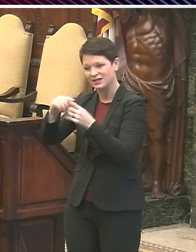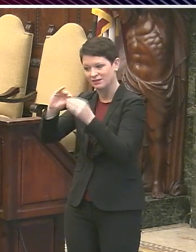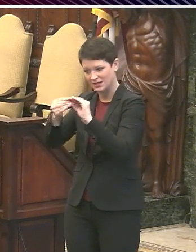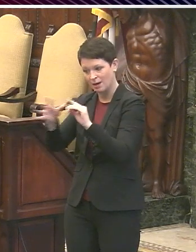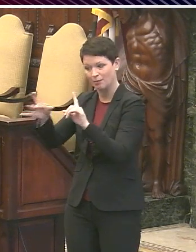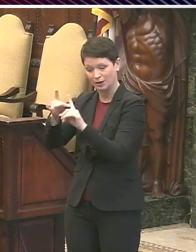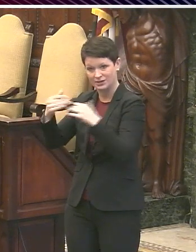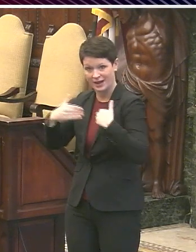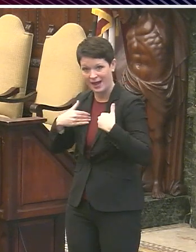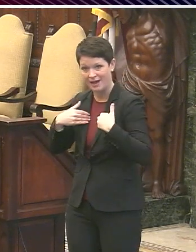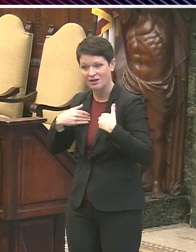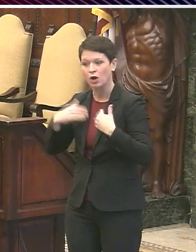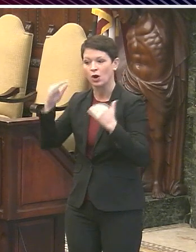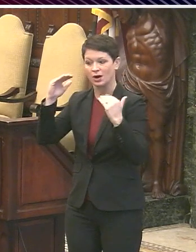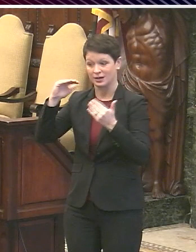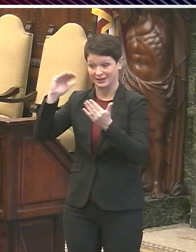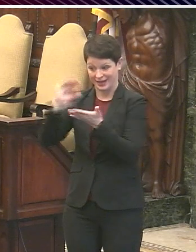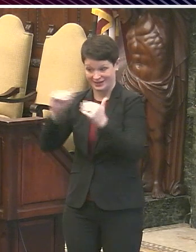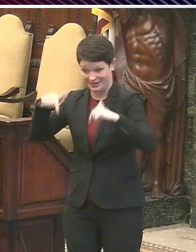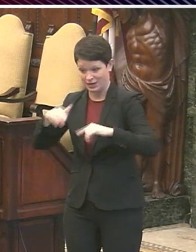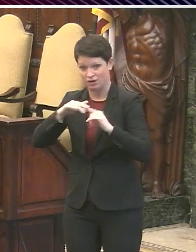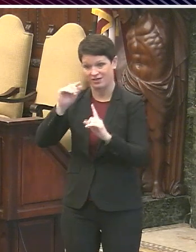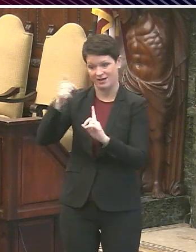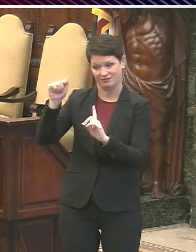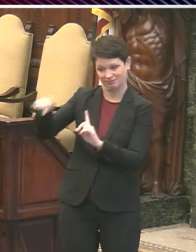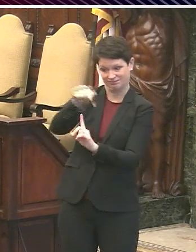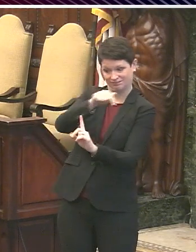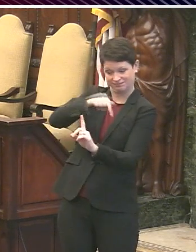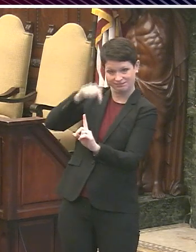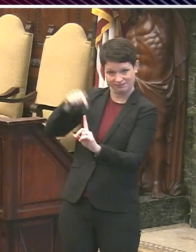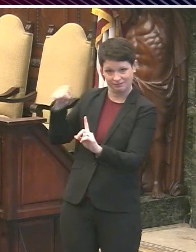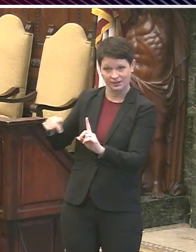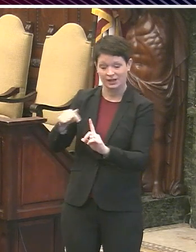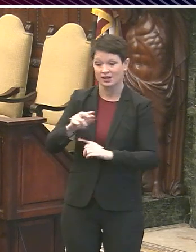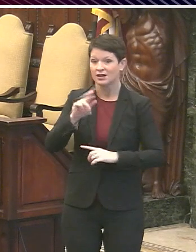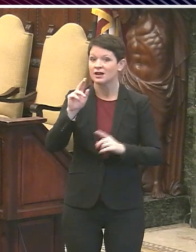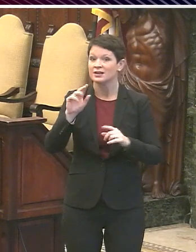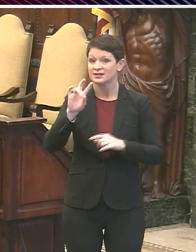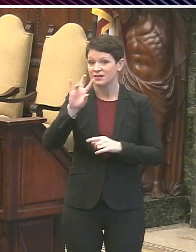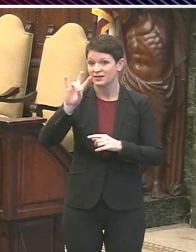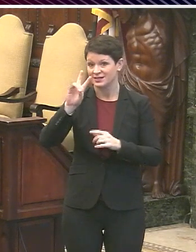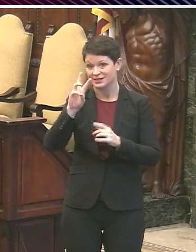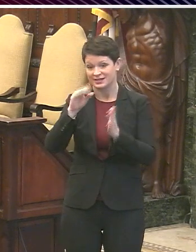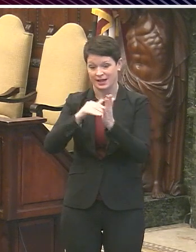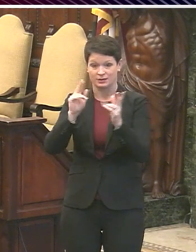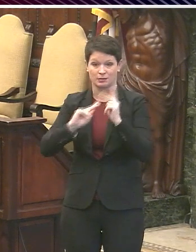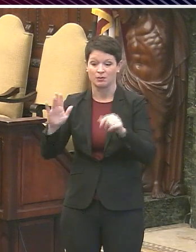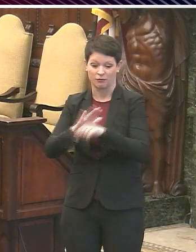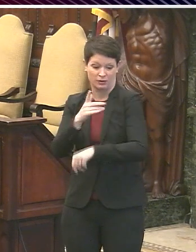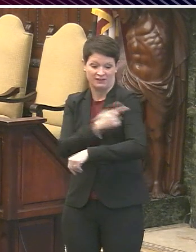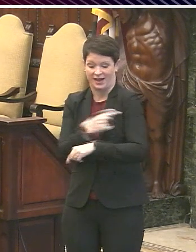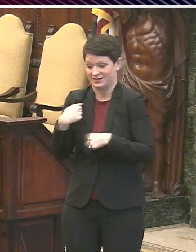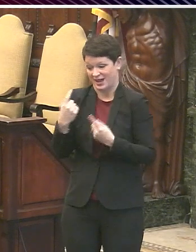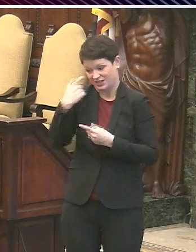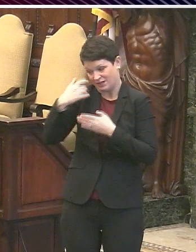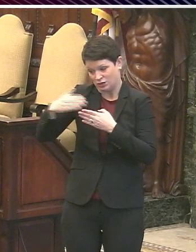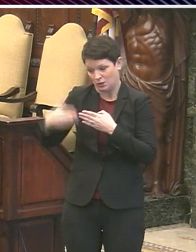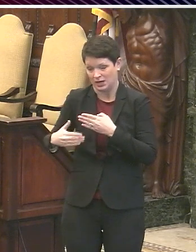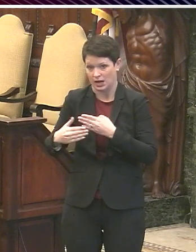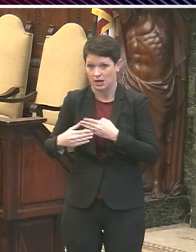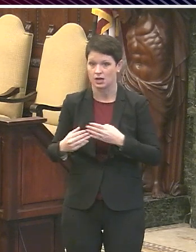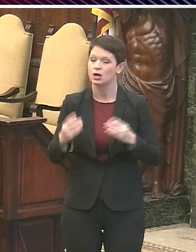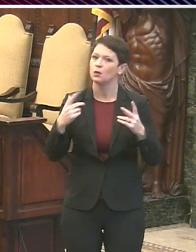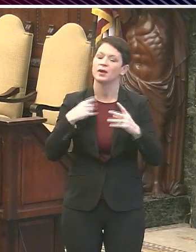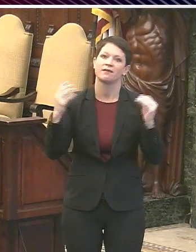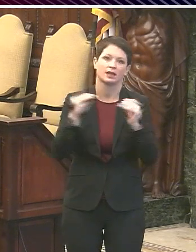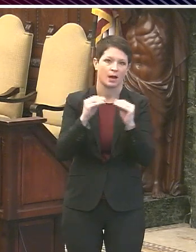lower than in neighboring counties. Nearly 72,000 people have been fully vaccinated as of this weekend. There is still a long way to go before